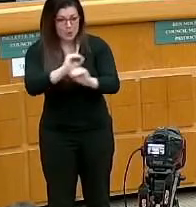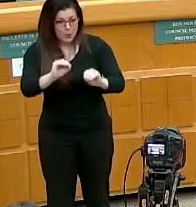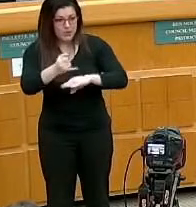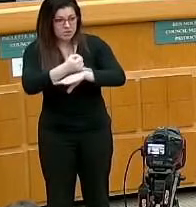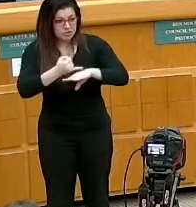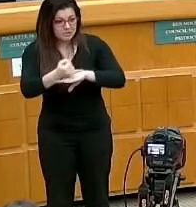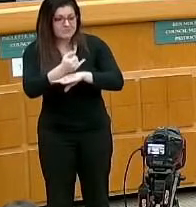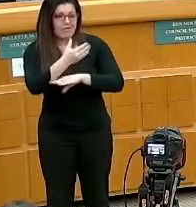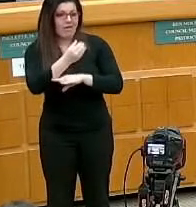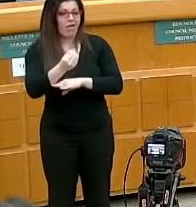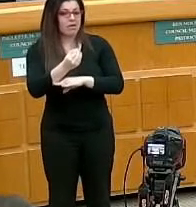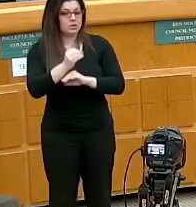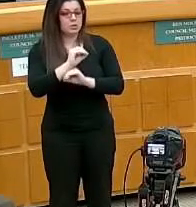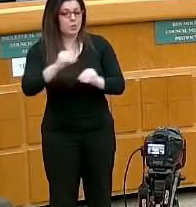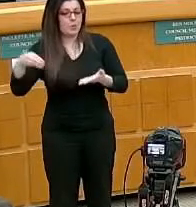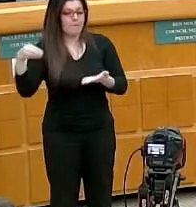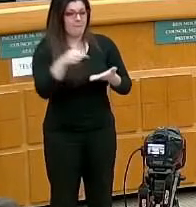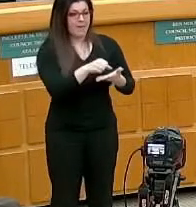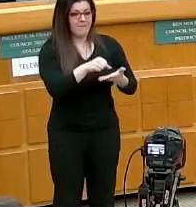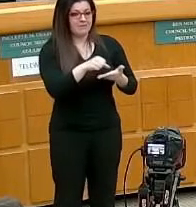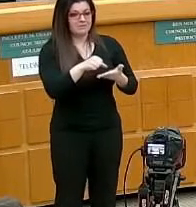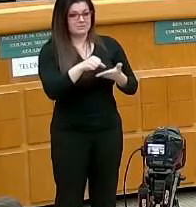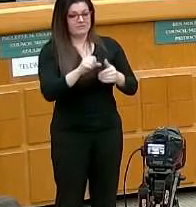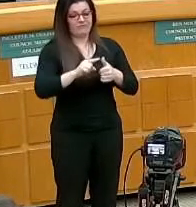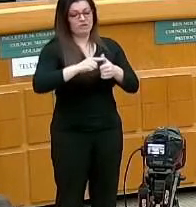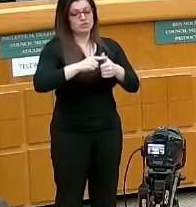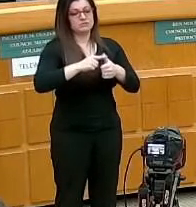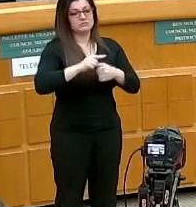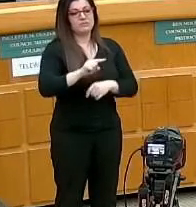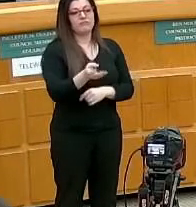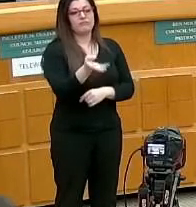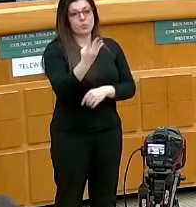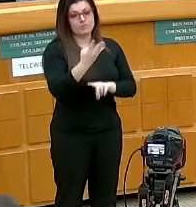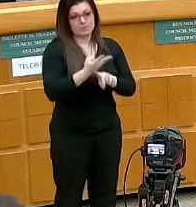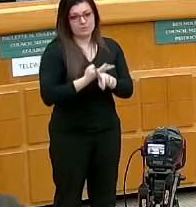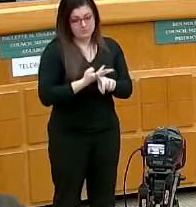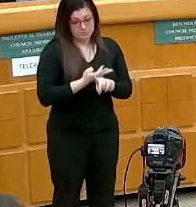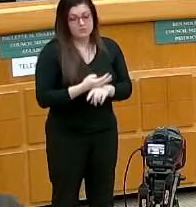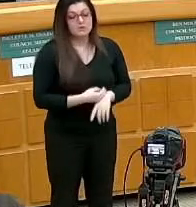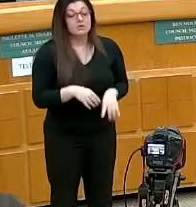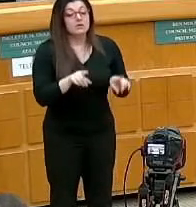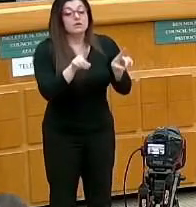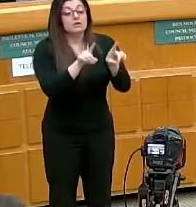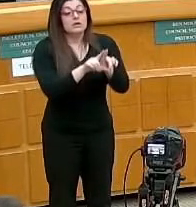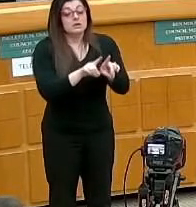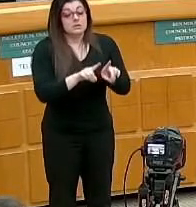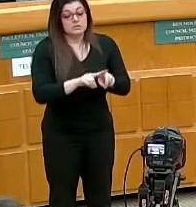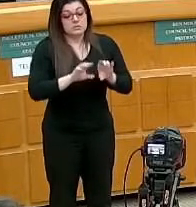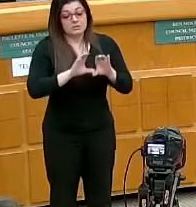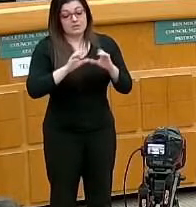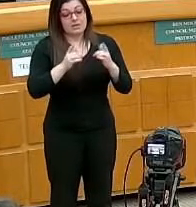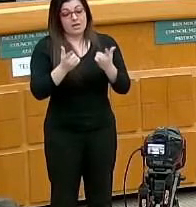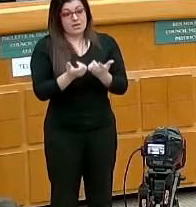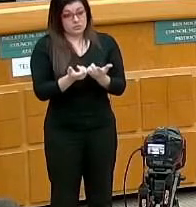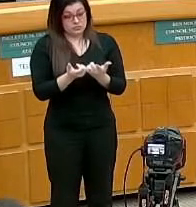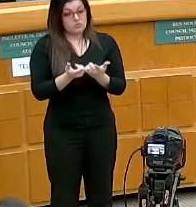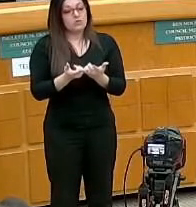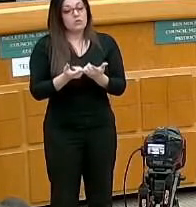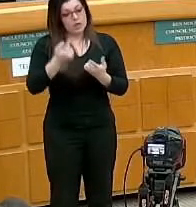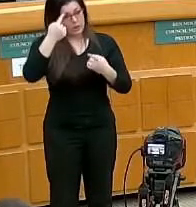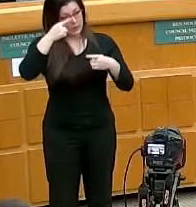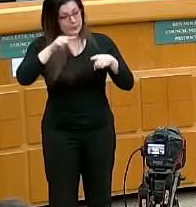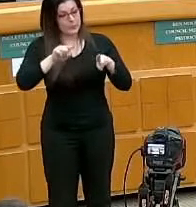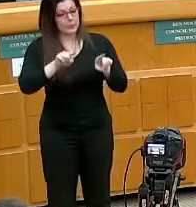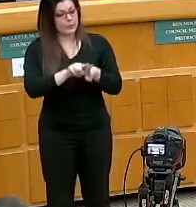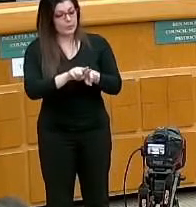months. The council also agreed when they approved this last week that the LIFT Fund staff